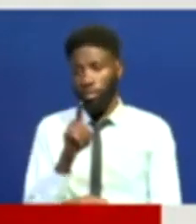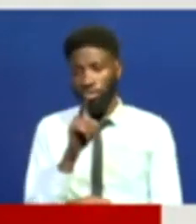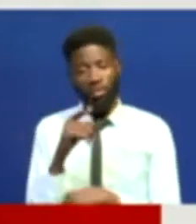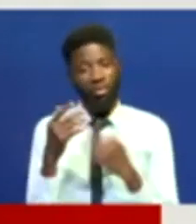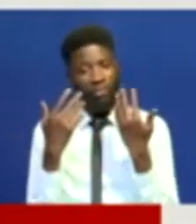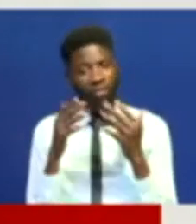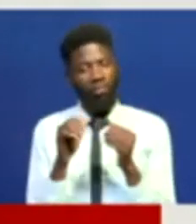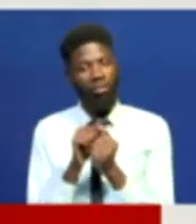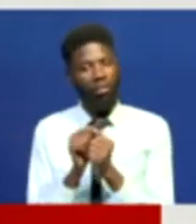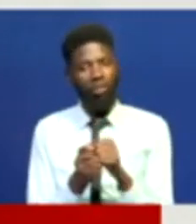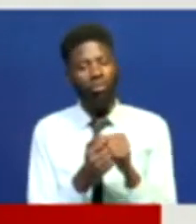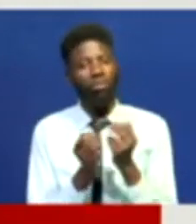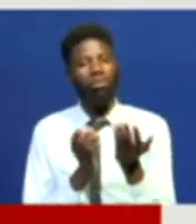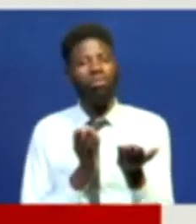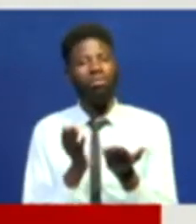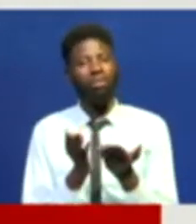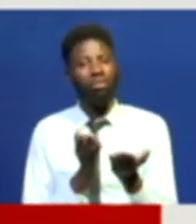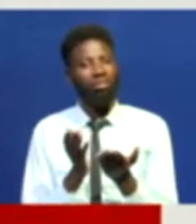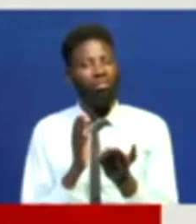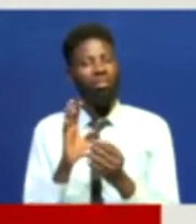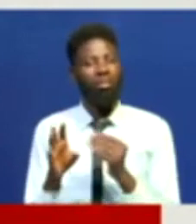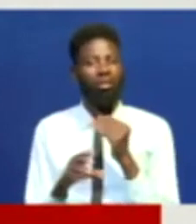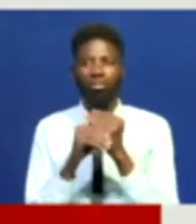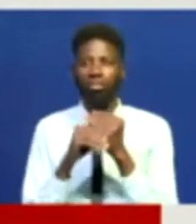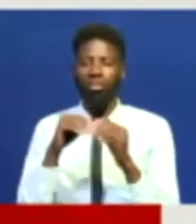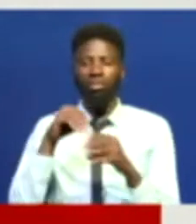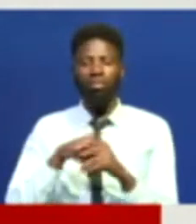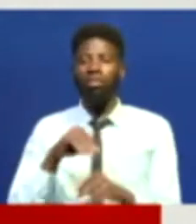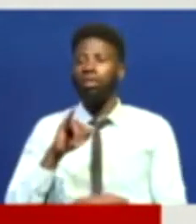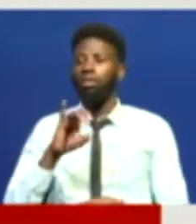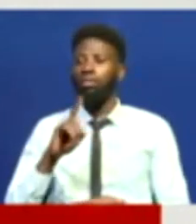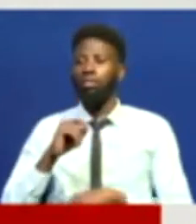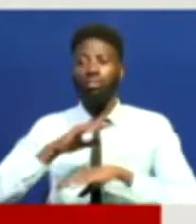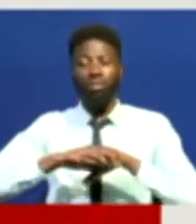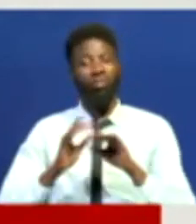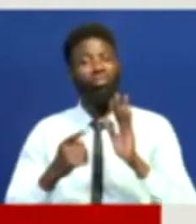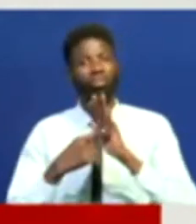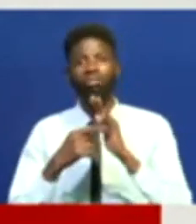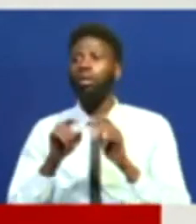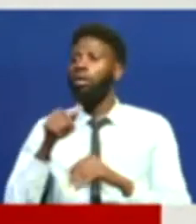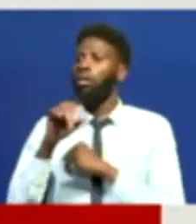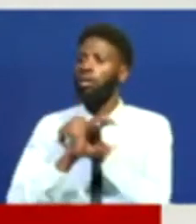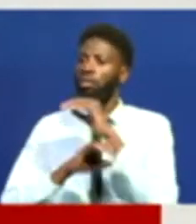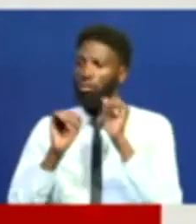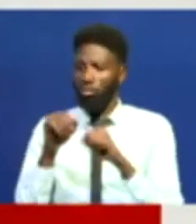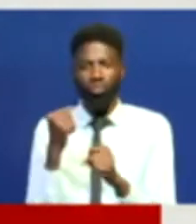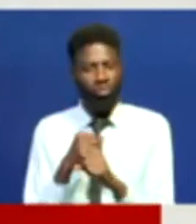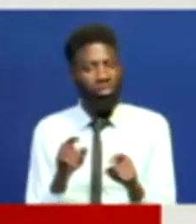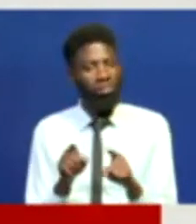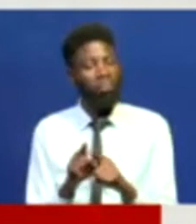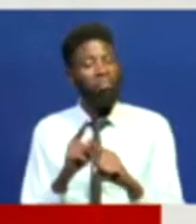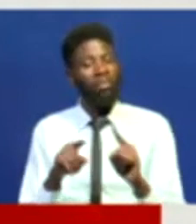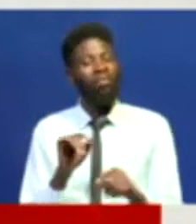about 10,000 services, you know, on ICT platform, I mean, it's a sign that it can be done elsewhere. But this is also coming